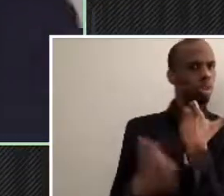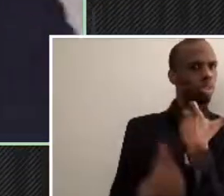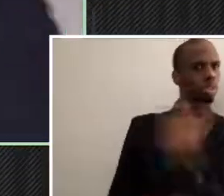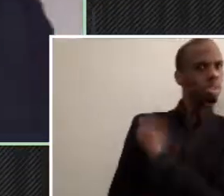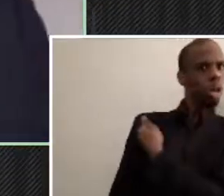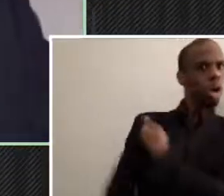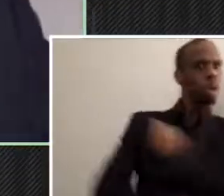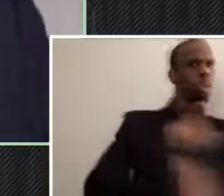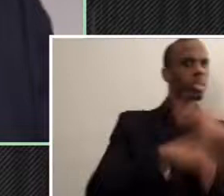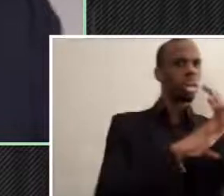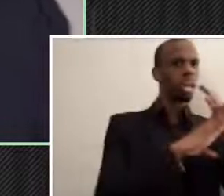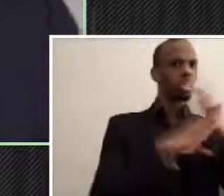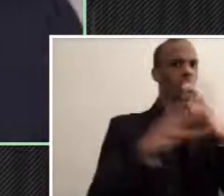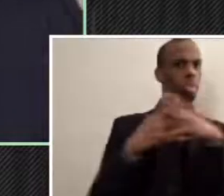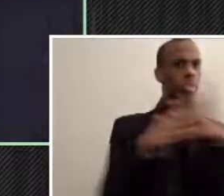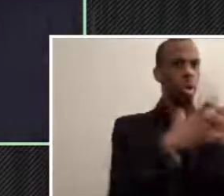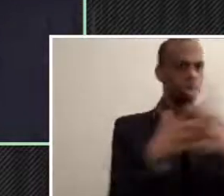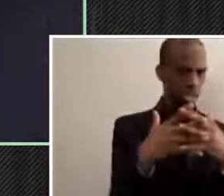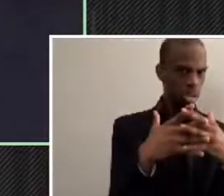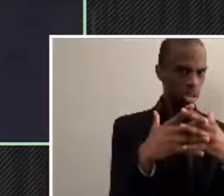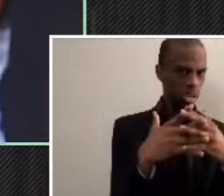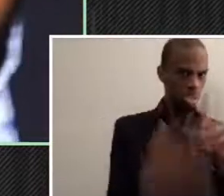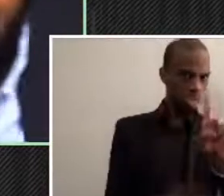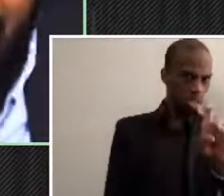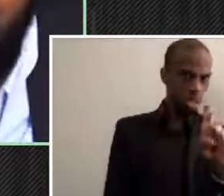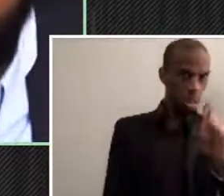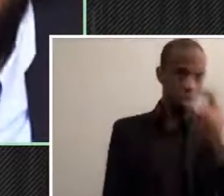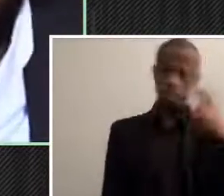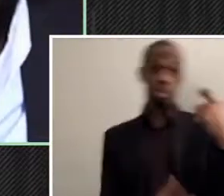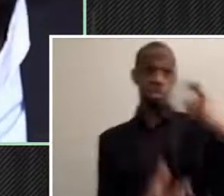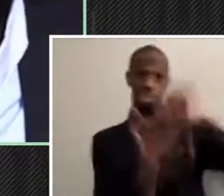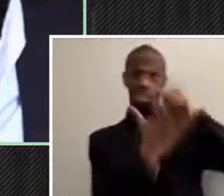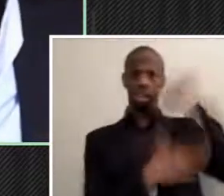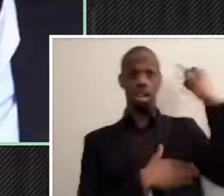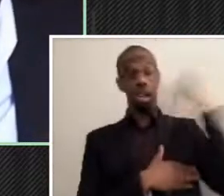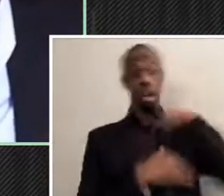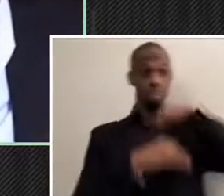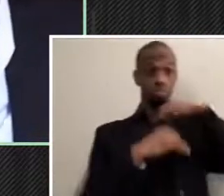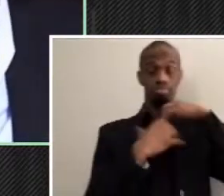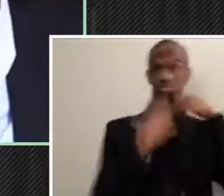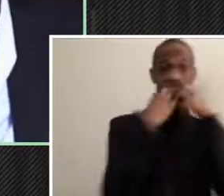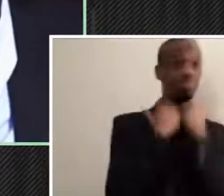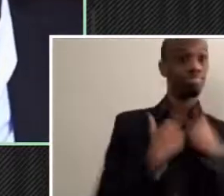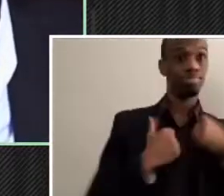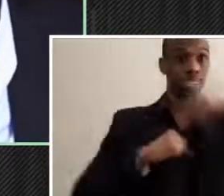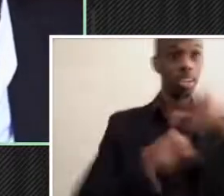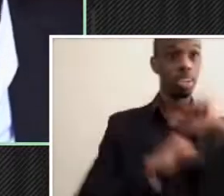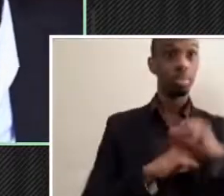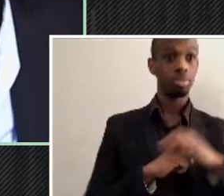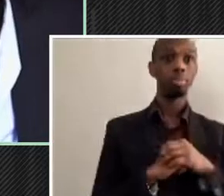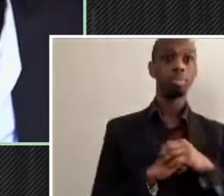it. I want to vaccinate America. Mass incarceration with compassion.